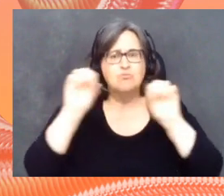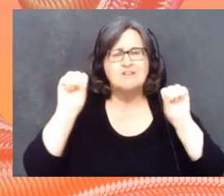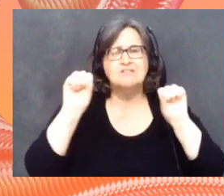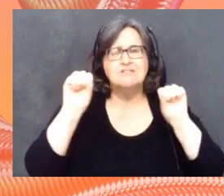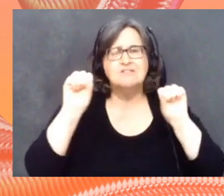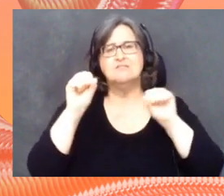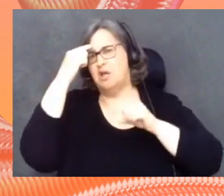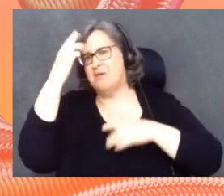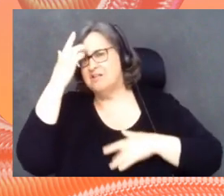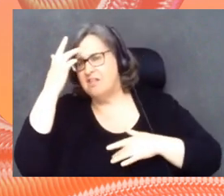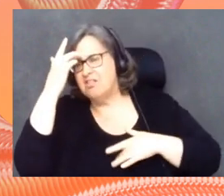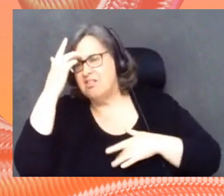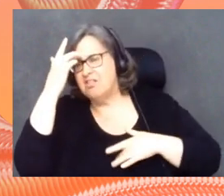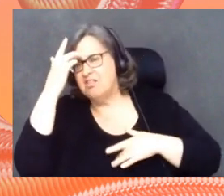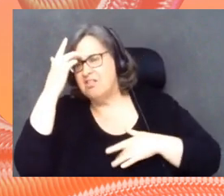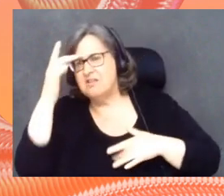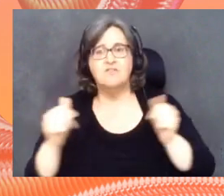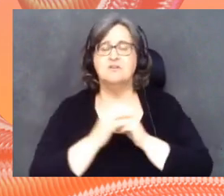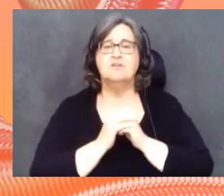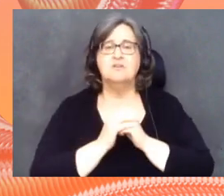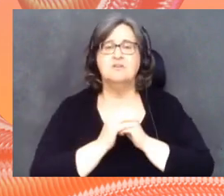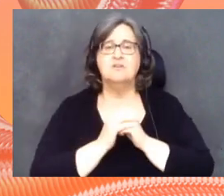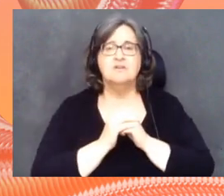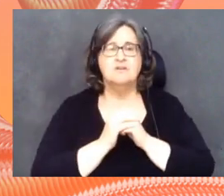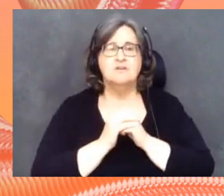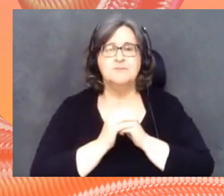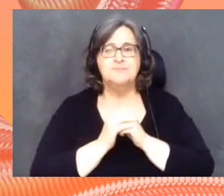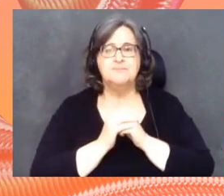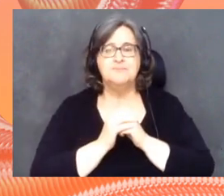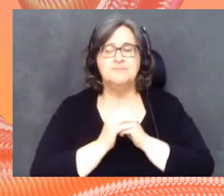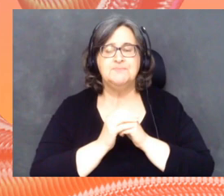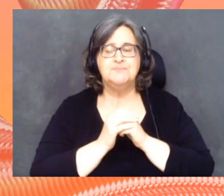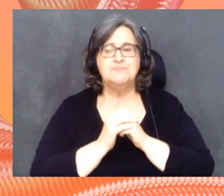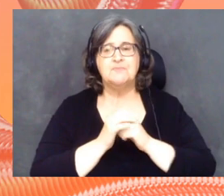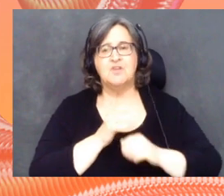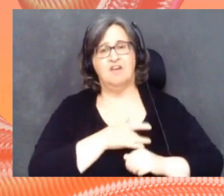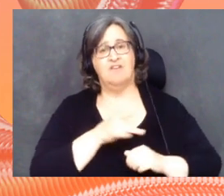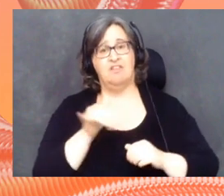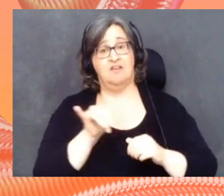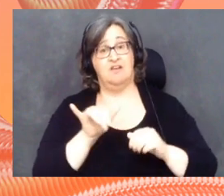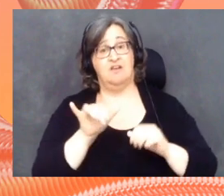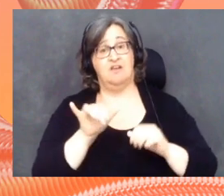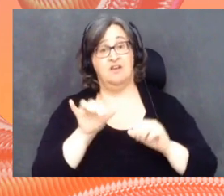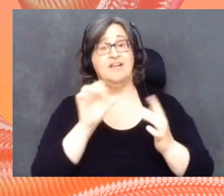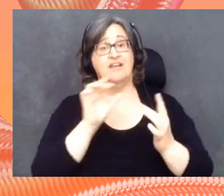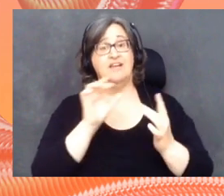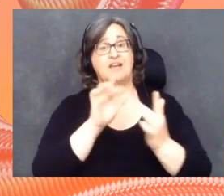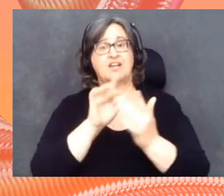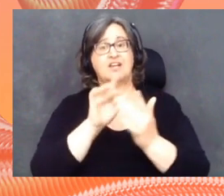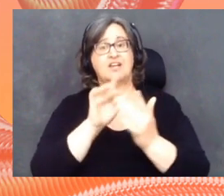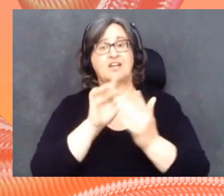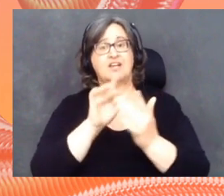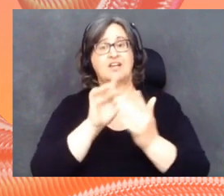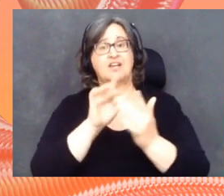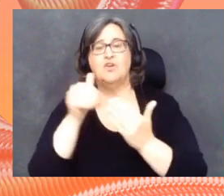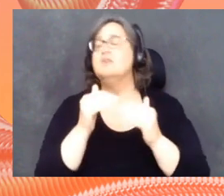just all of that. Right. And I feel like I can contact the whole world and I'm limited. That